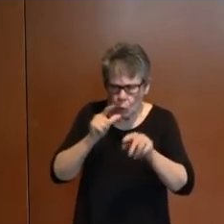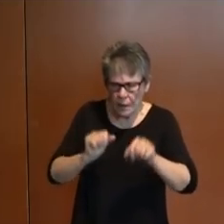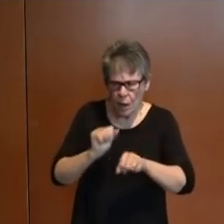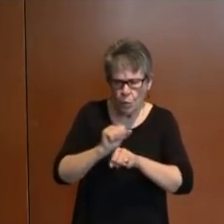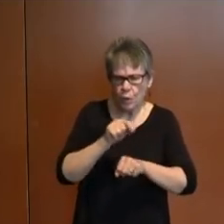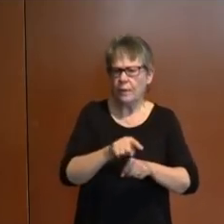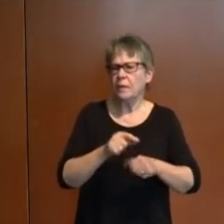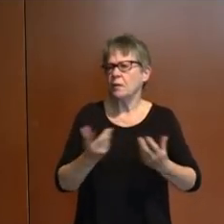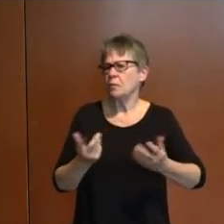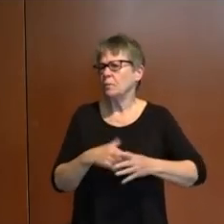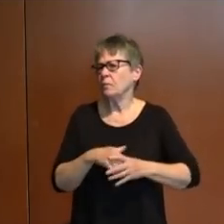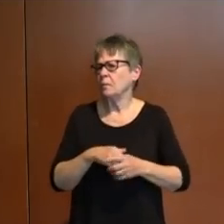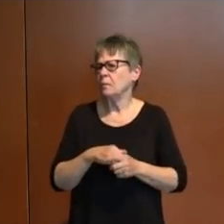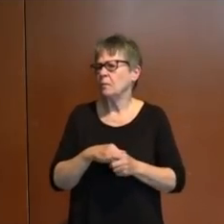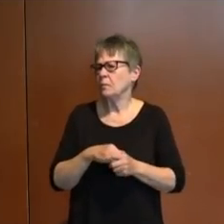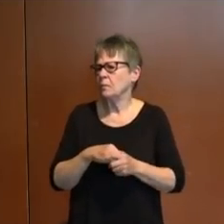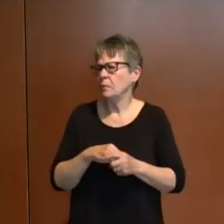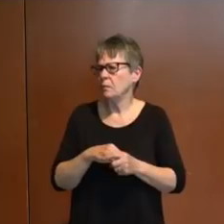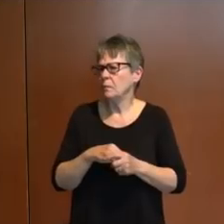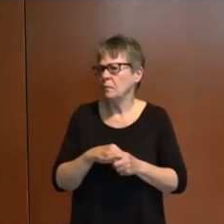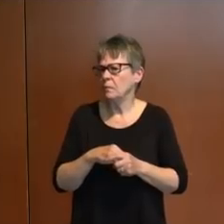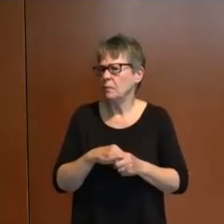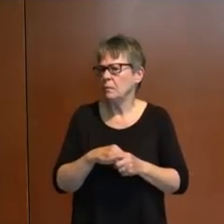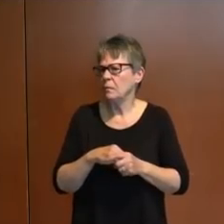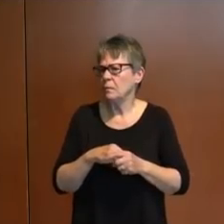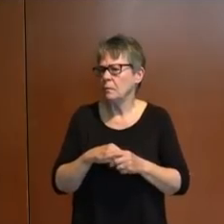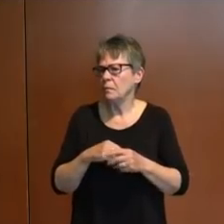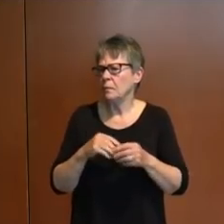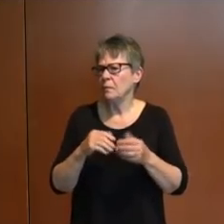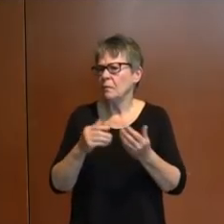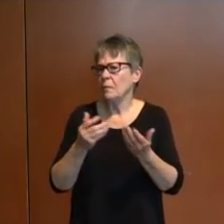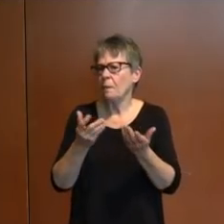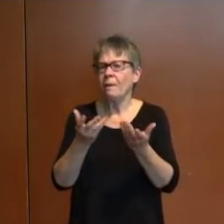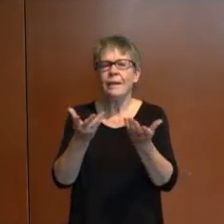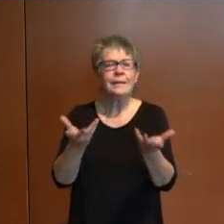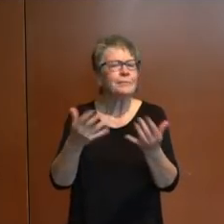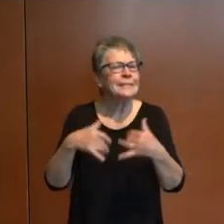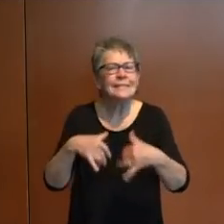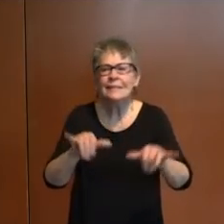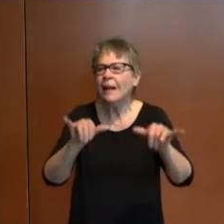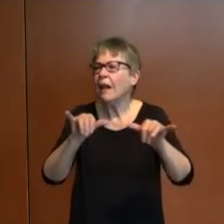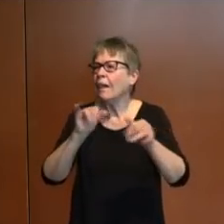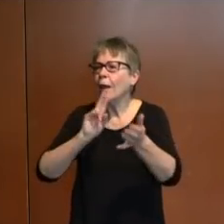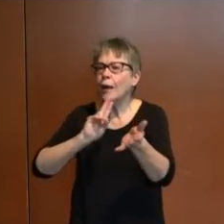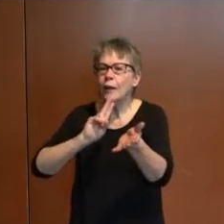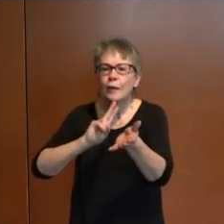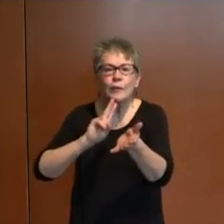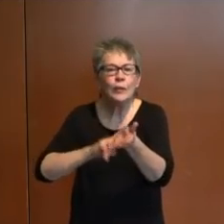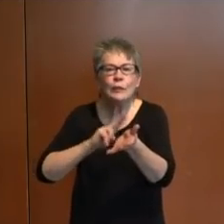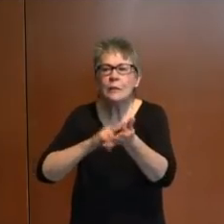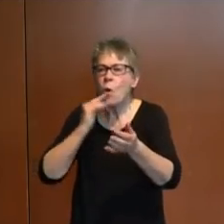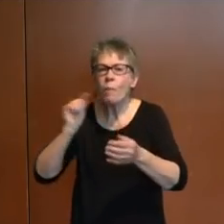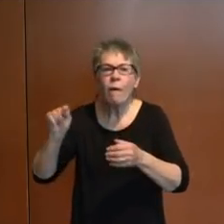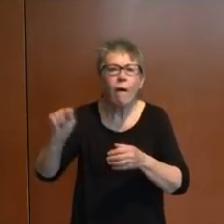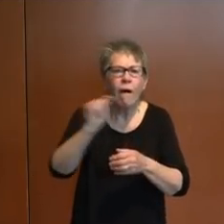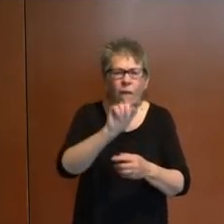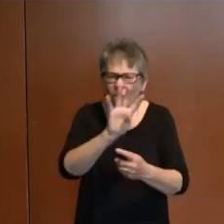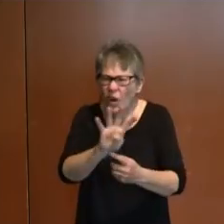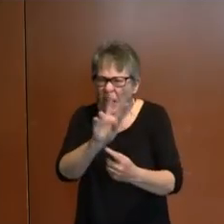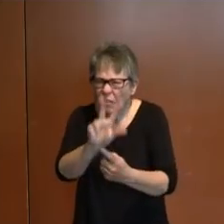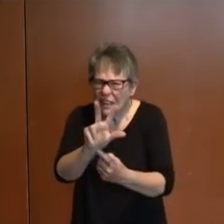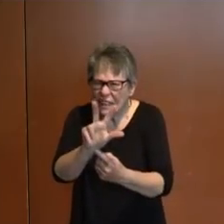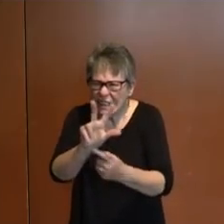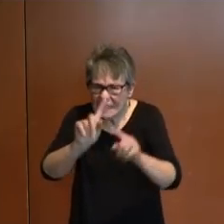one resident being reported as positive for COVID-19. As you know, the impact